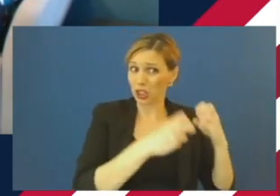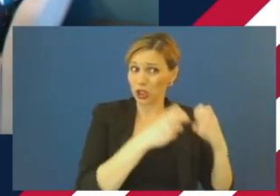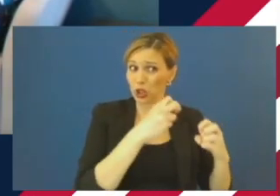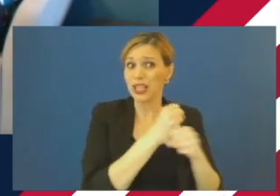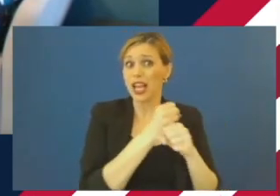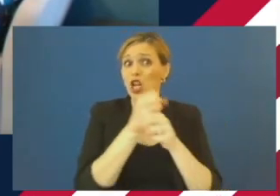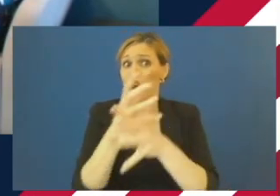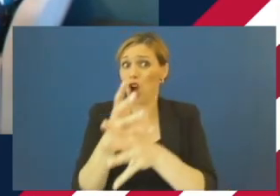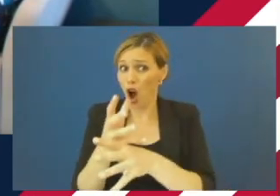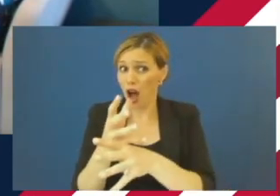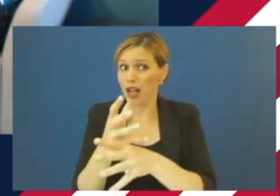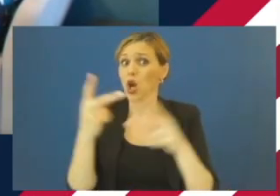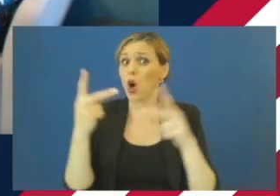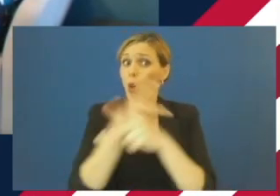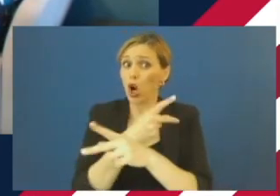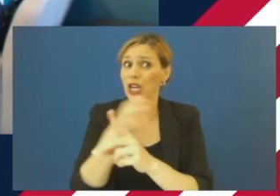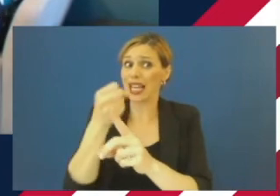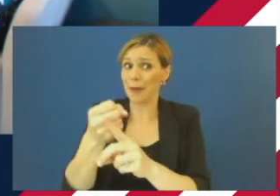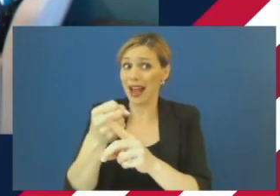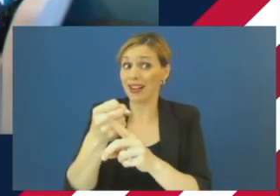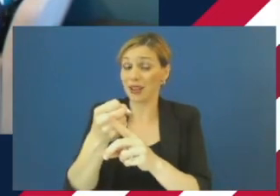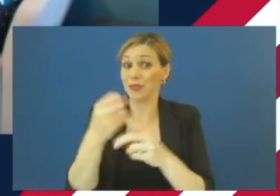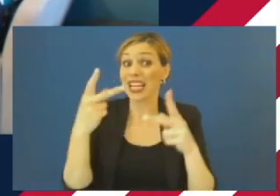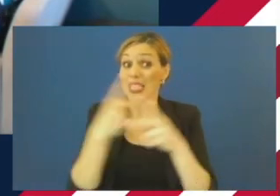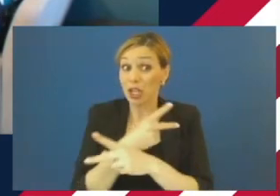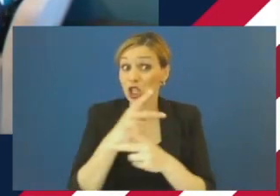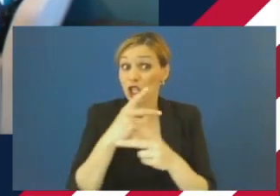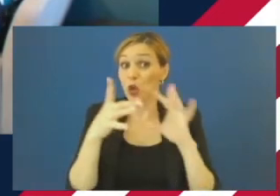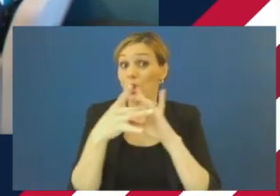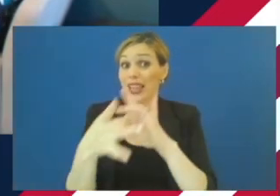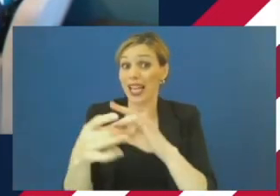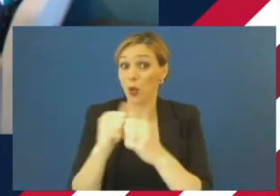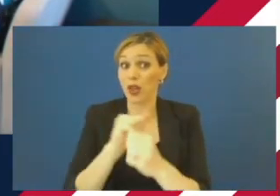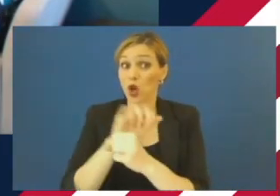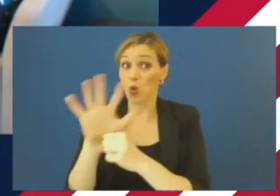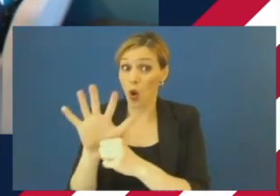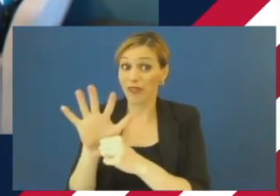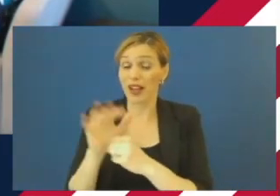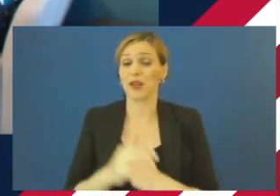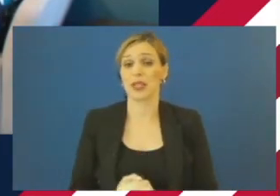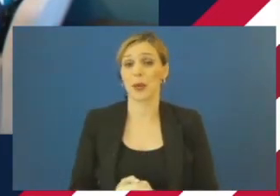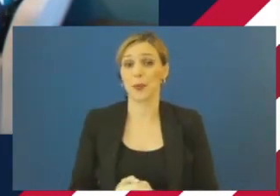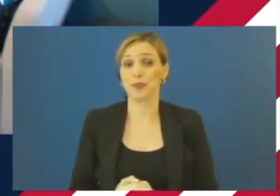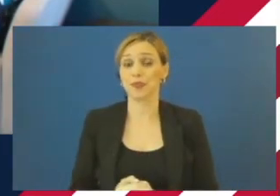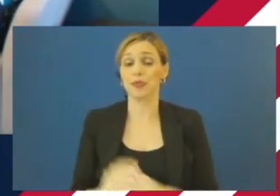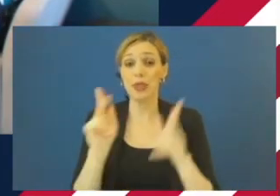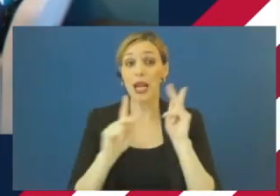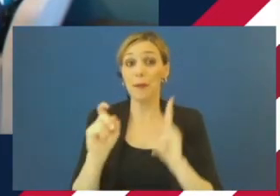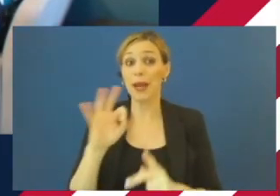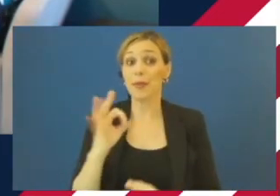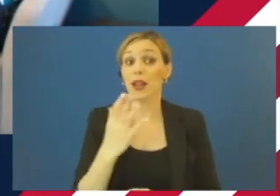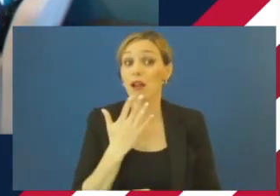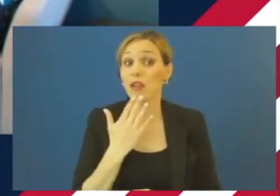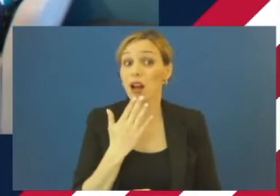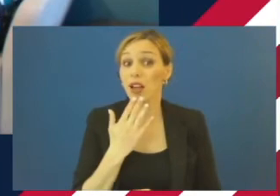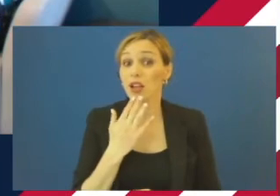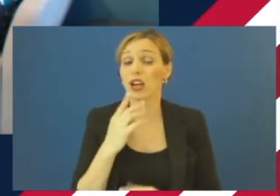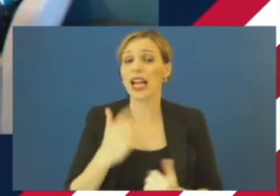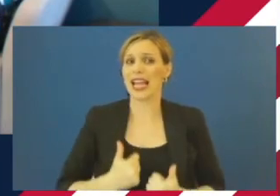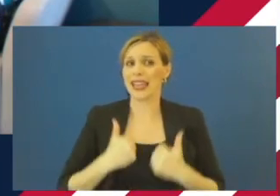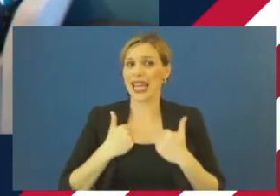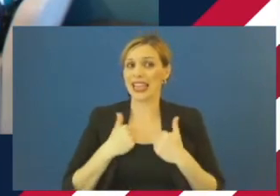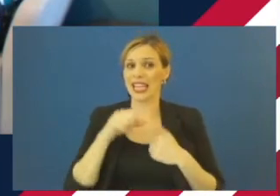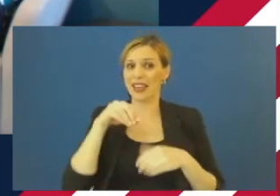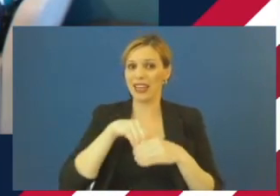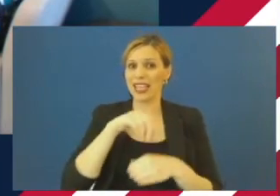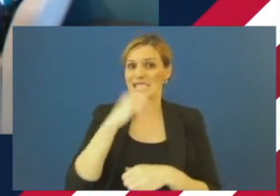course, unfortunately, ultimately die from it. People of color disproportionately live in what we call water deserts. So they're living